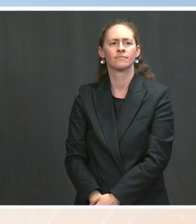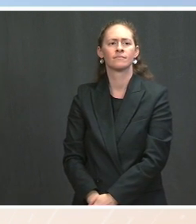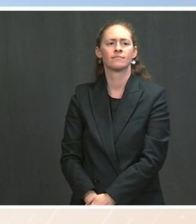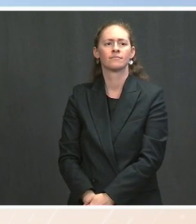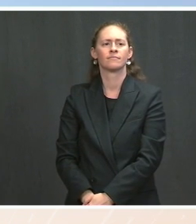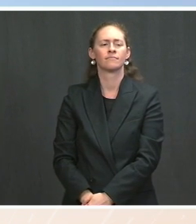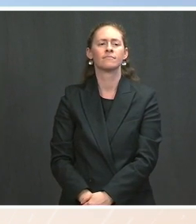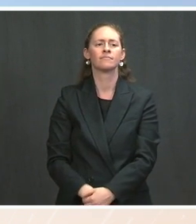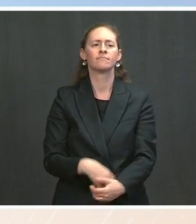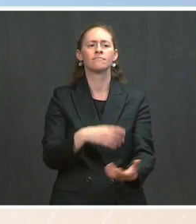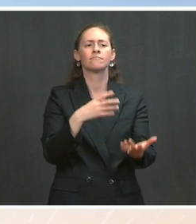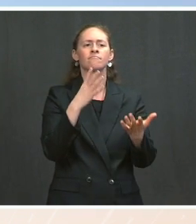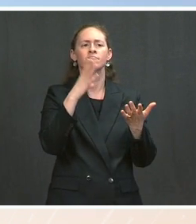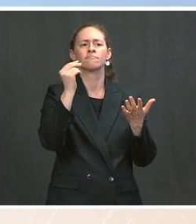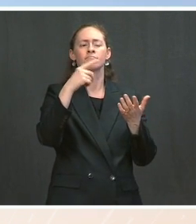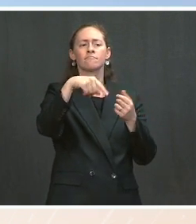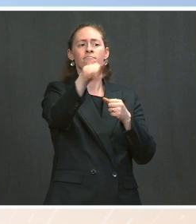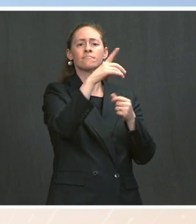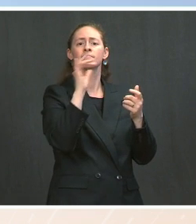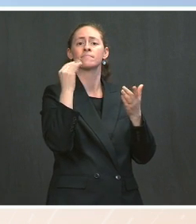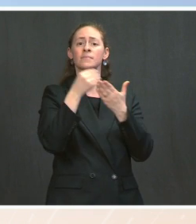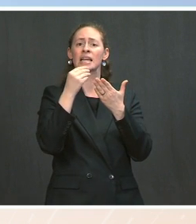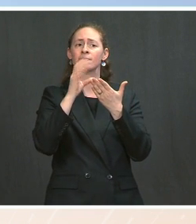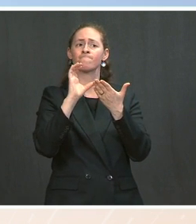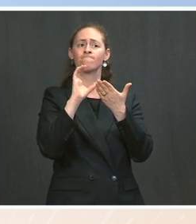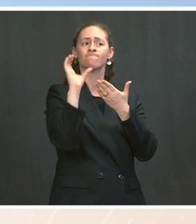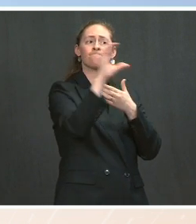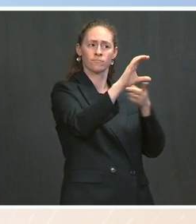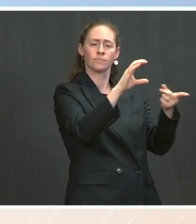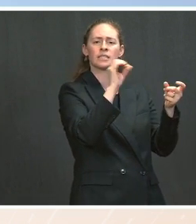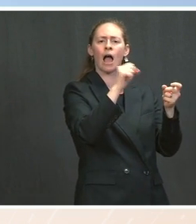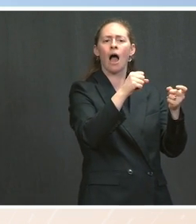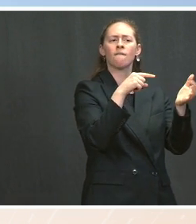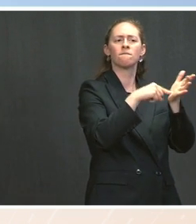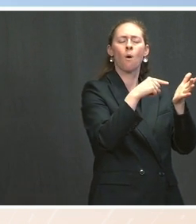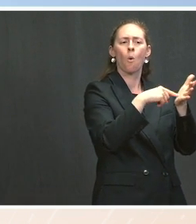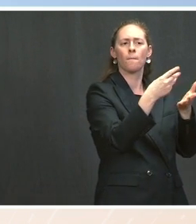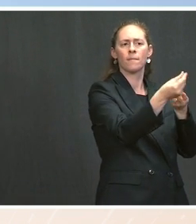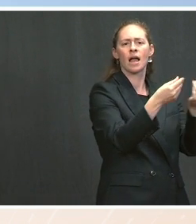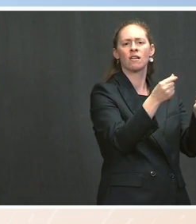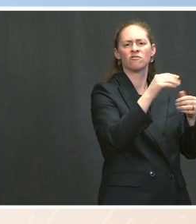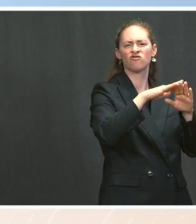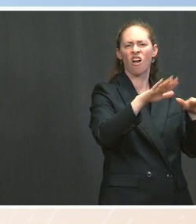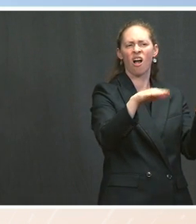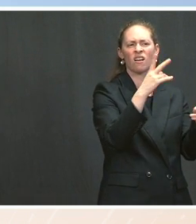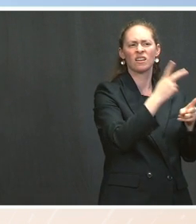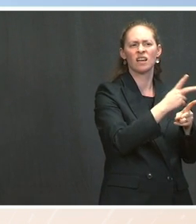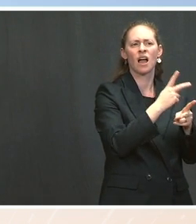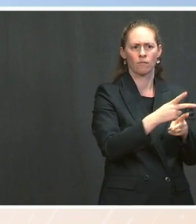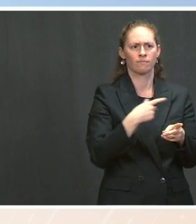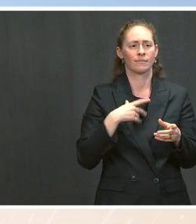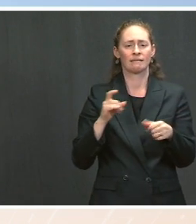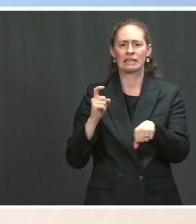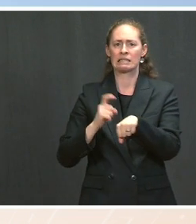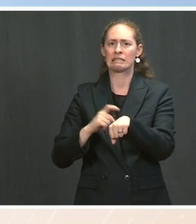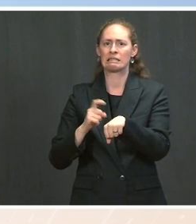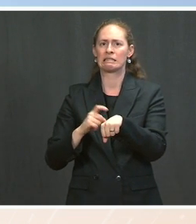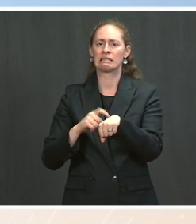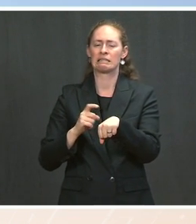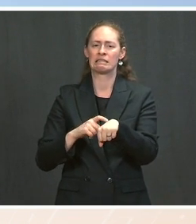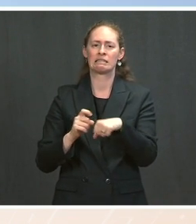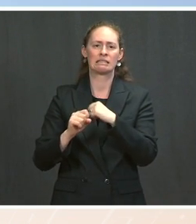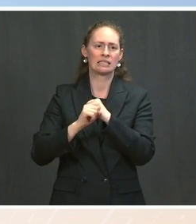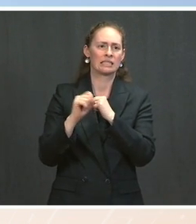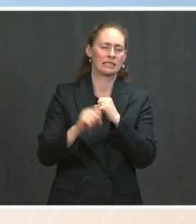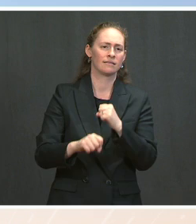cover the cost of childcare. So that has been the prism through which he's made all of his proposals. I have to wrap this up in a minute here. Just a quick point of clarification. What did you mean